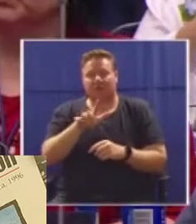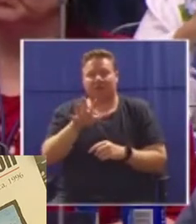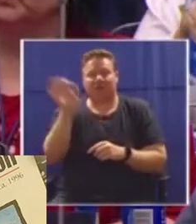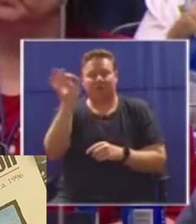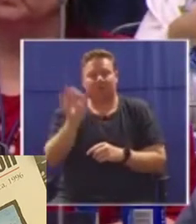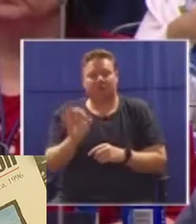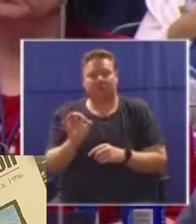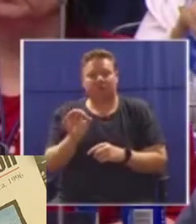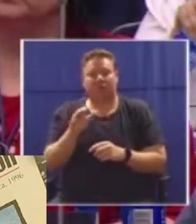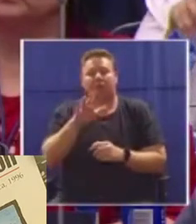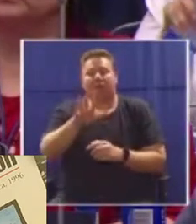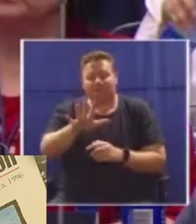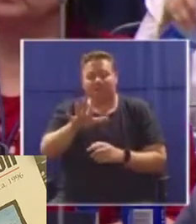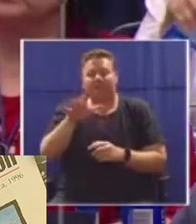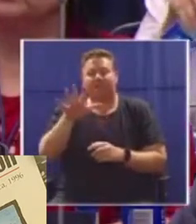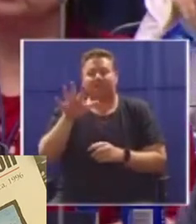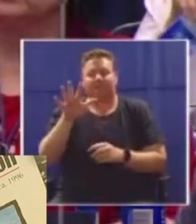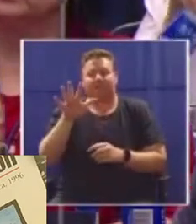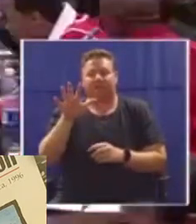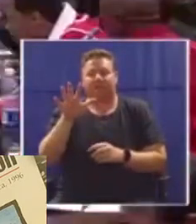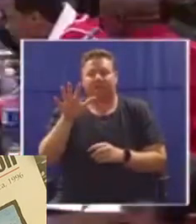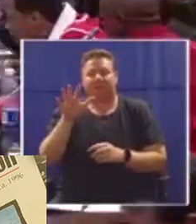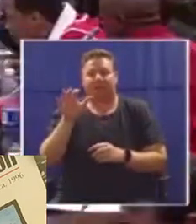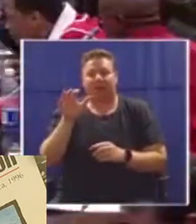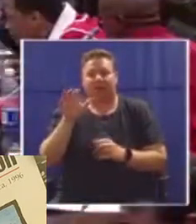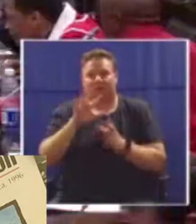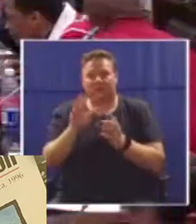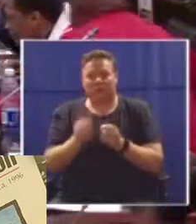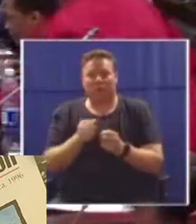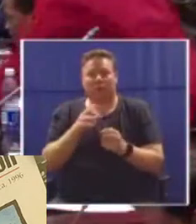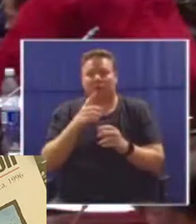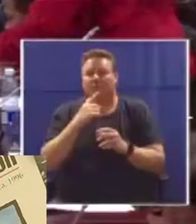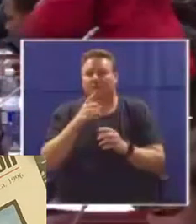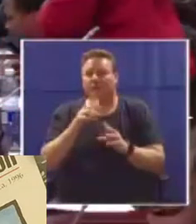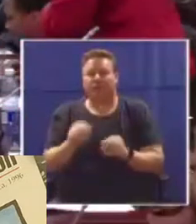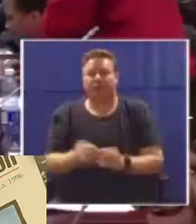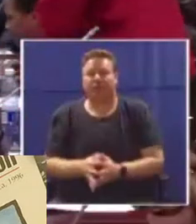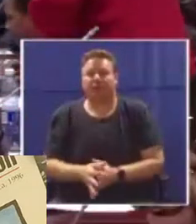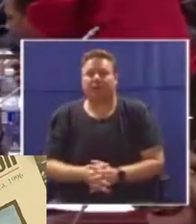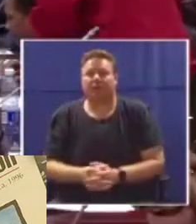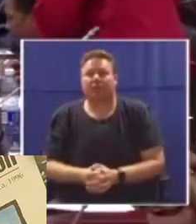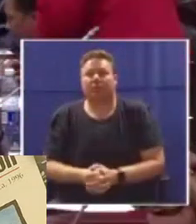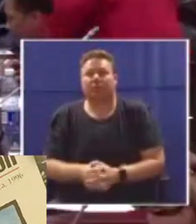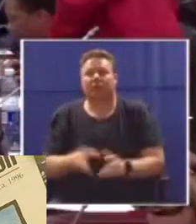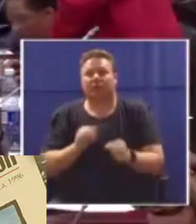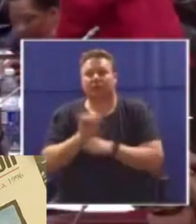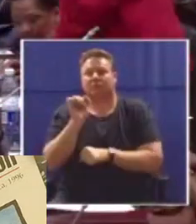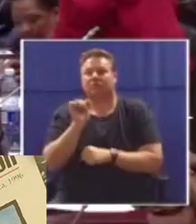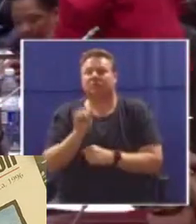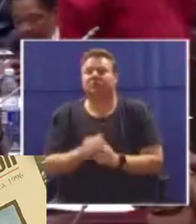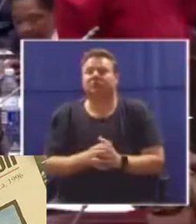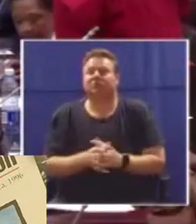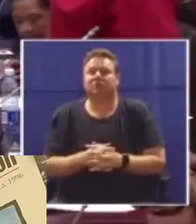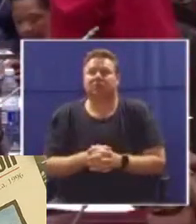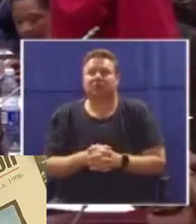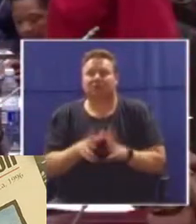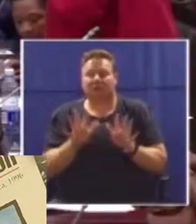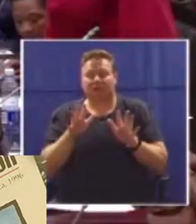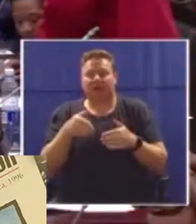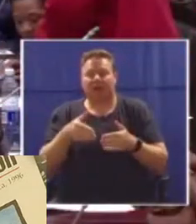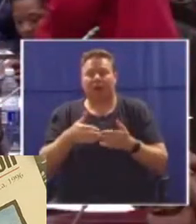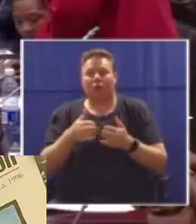total opposing the motion. The EFF. House Chair, we are 10 in the